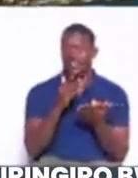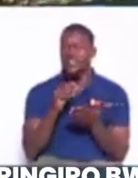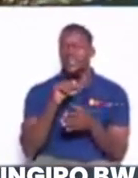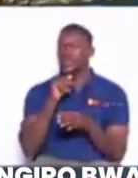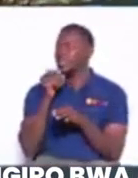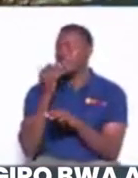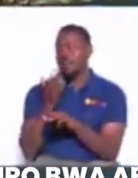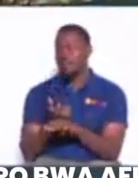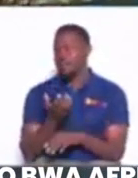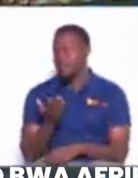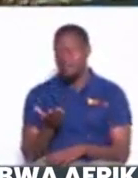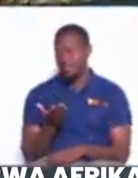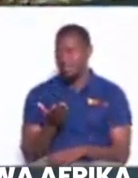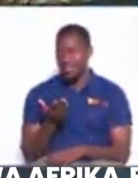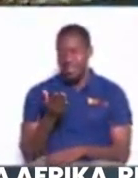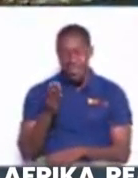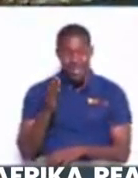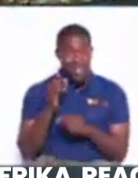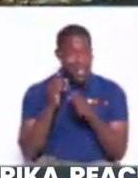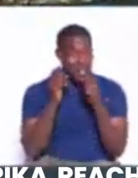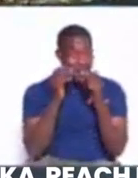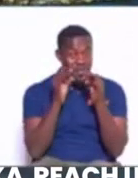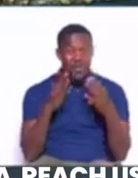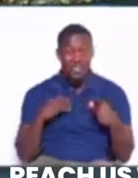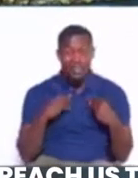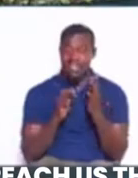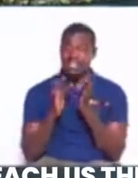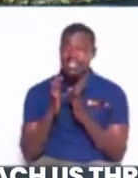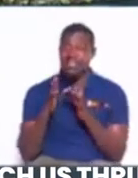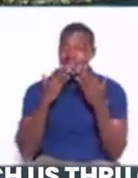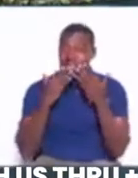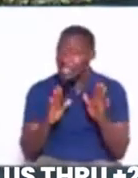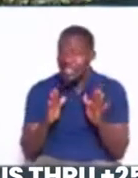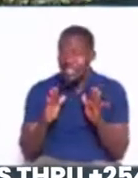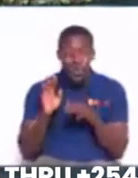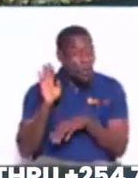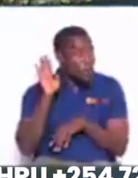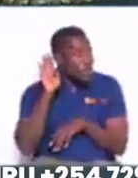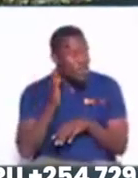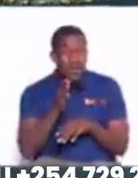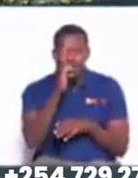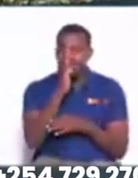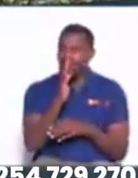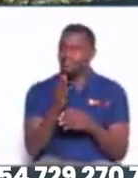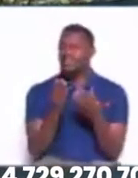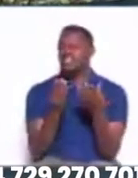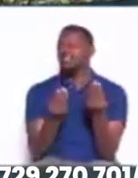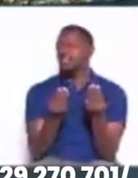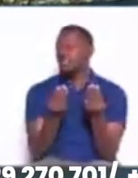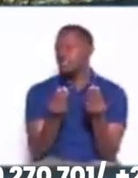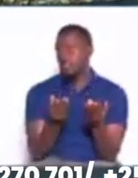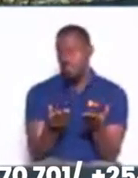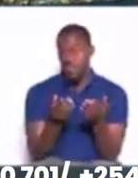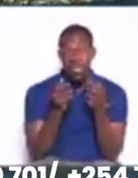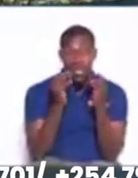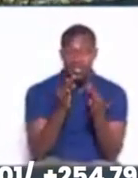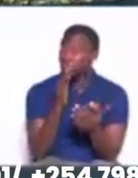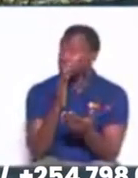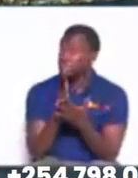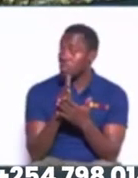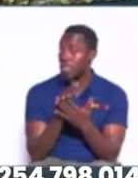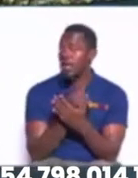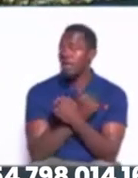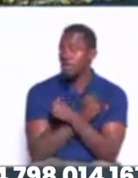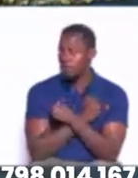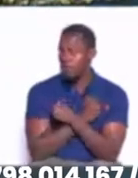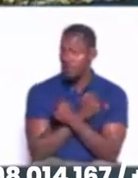Obedience for the person saved by grace comes from a heart of love. When you really love, if